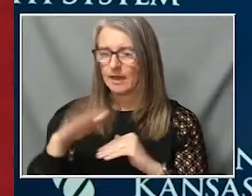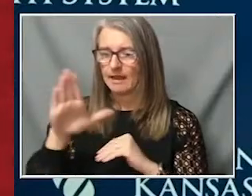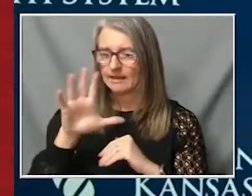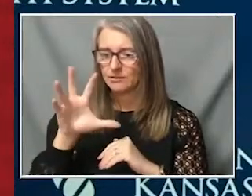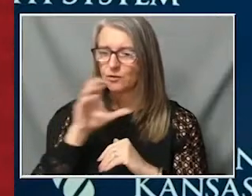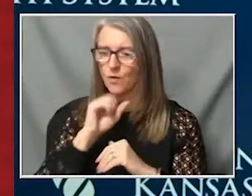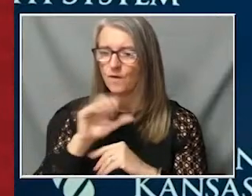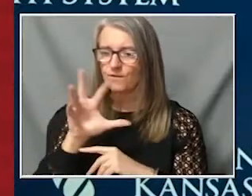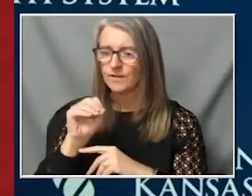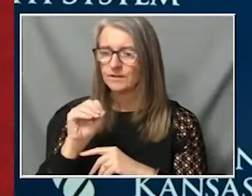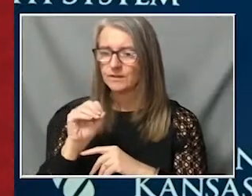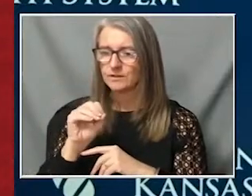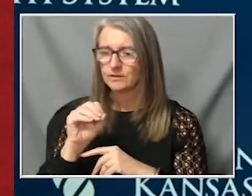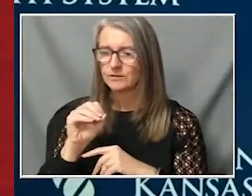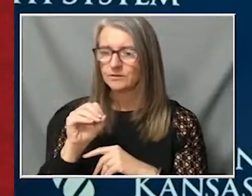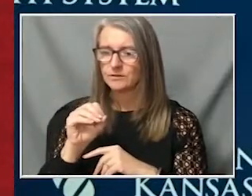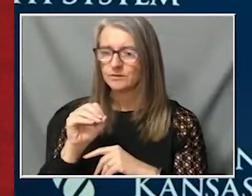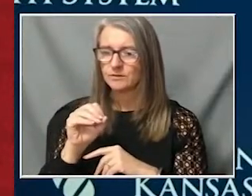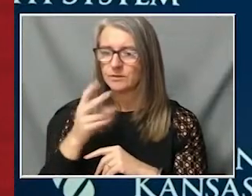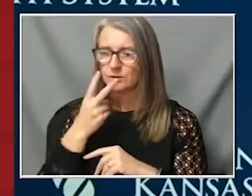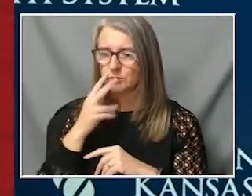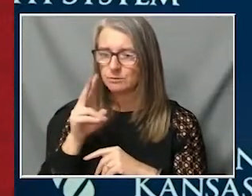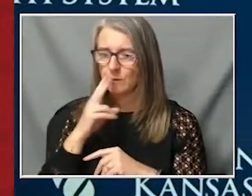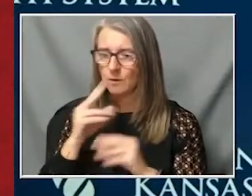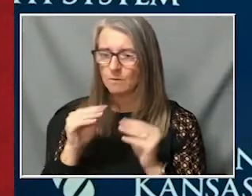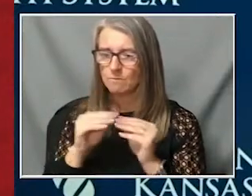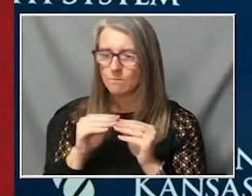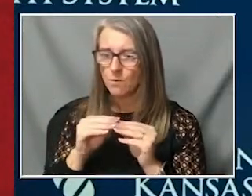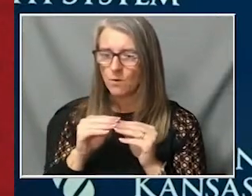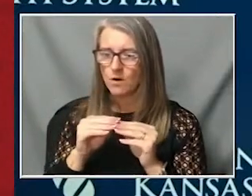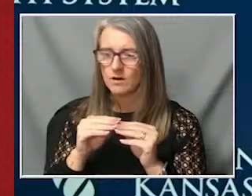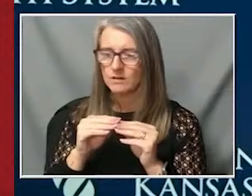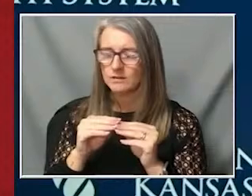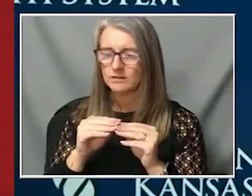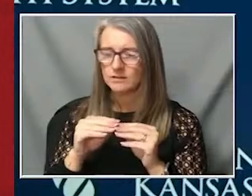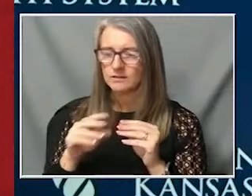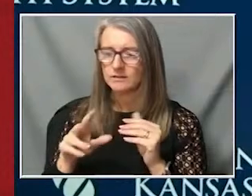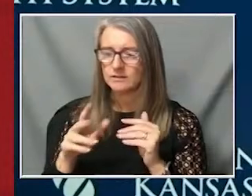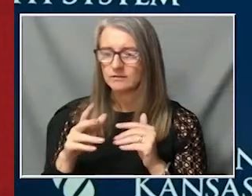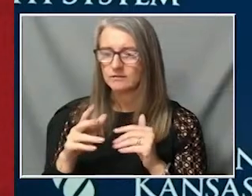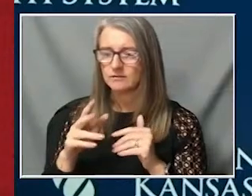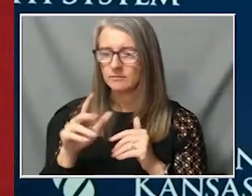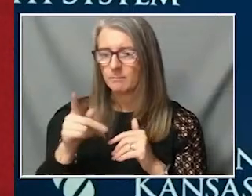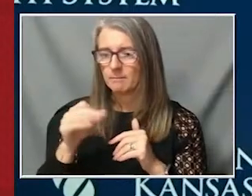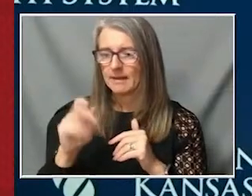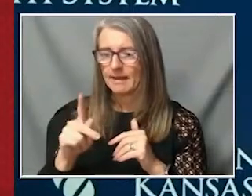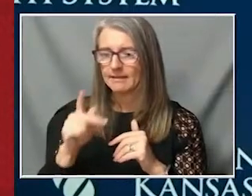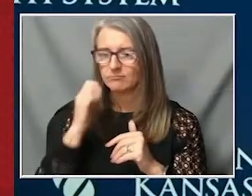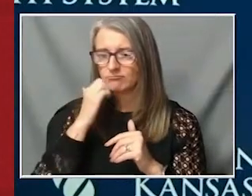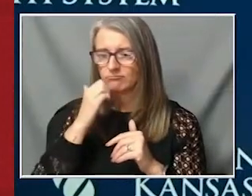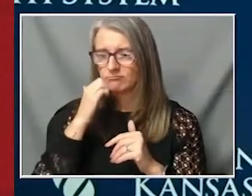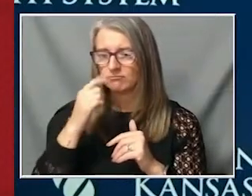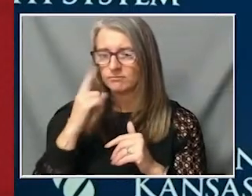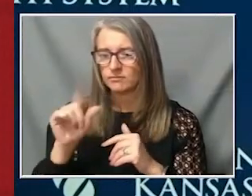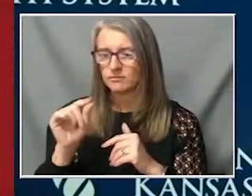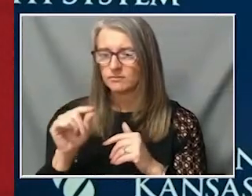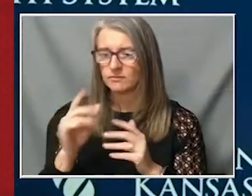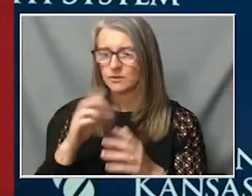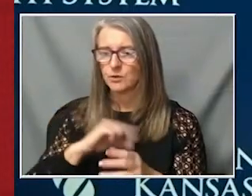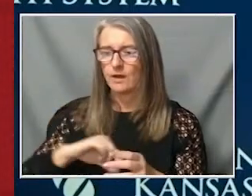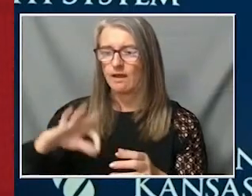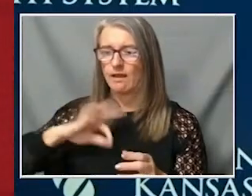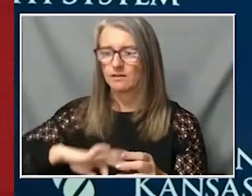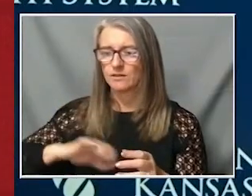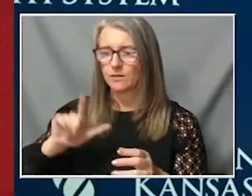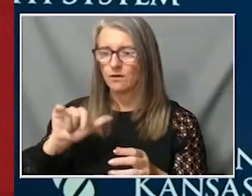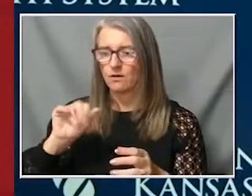that's smoked over 20 pack years, that would be 1 pack a day for 20 years, that puts you eligible for lung